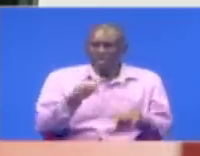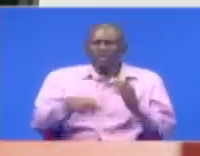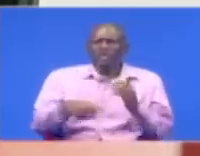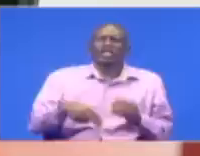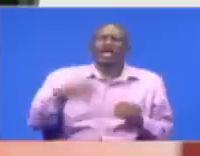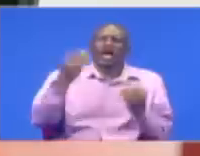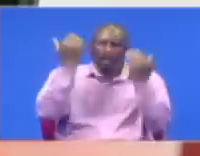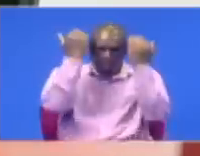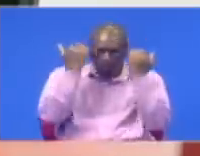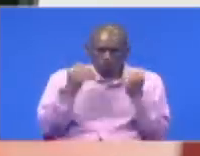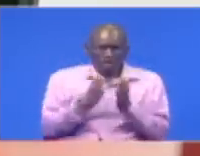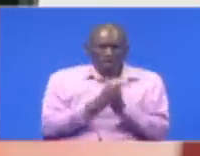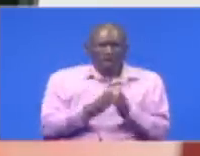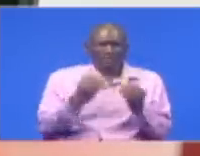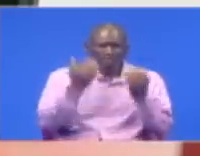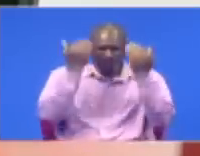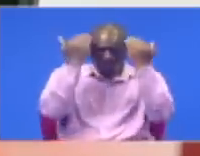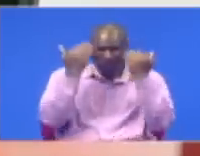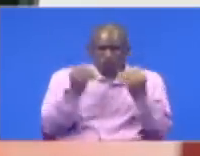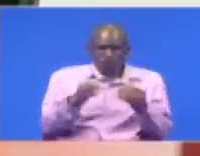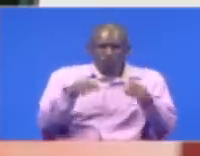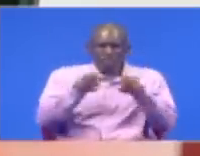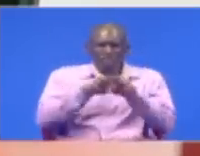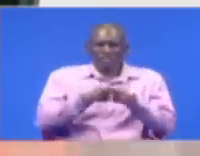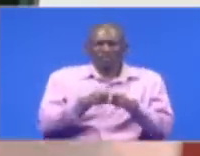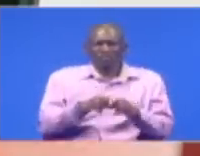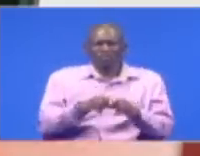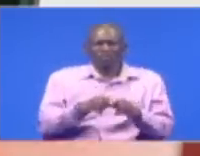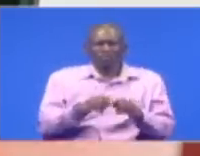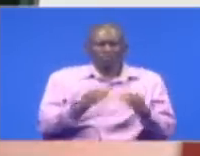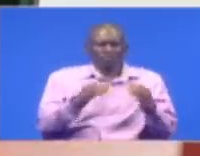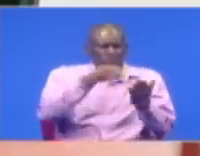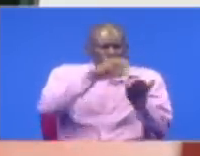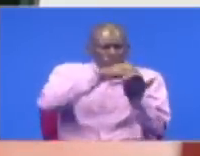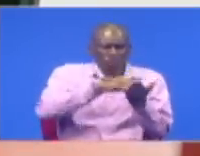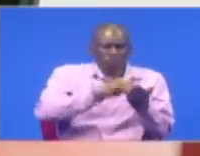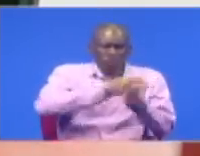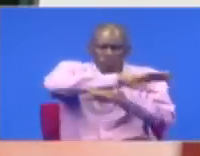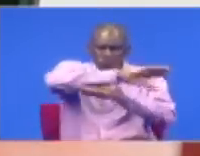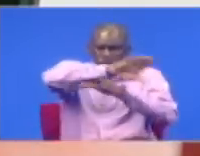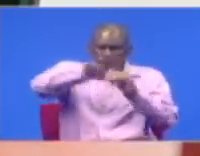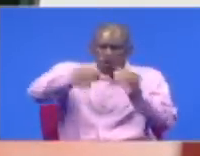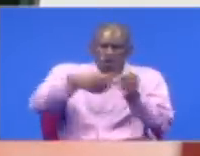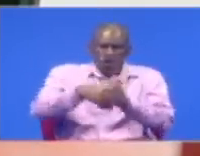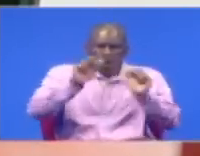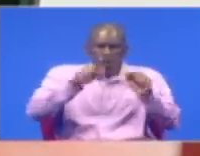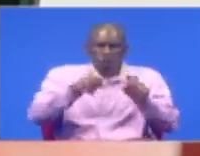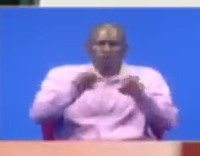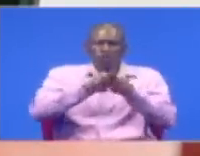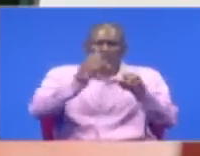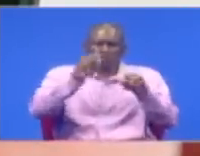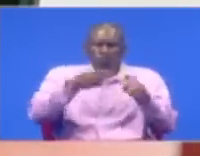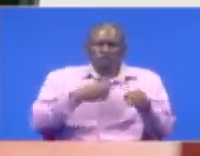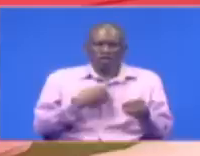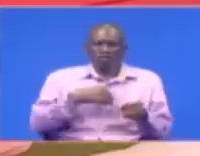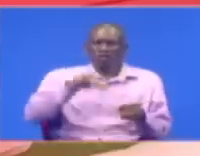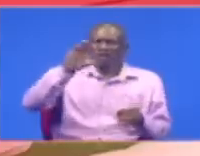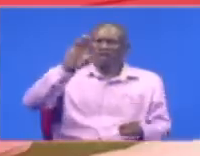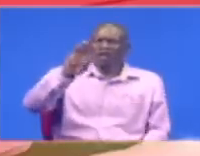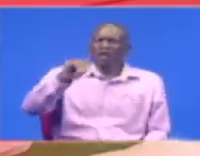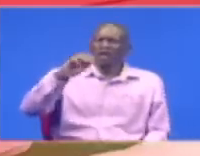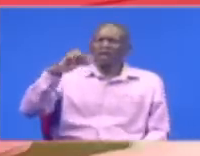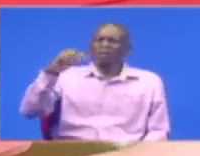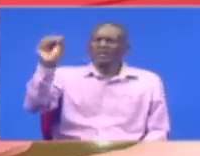Court, and courts of similar jurisdiction. In all probability, we should also have a magistrate with